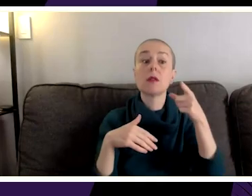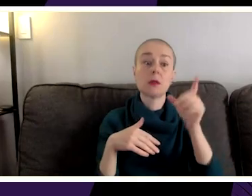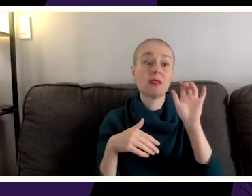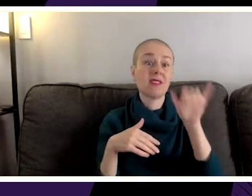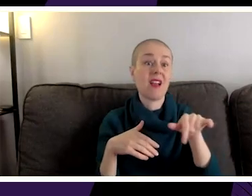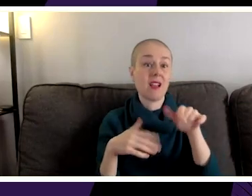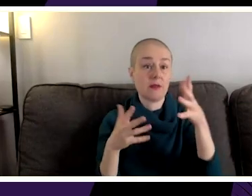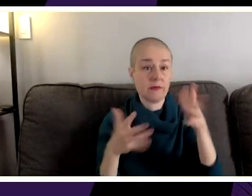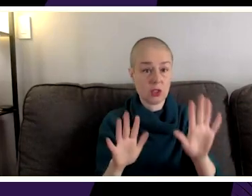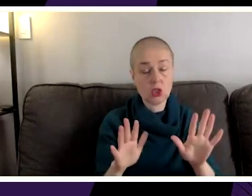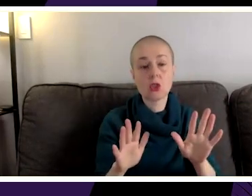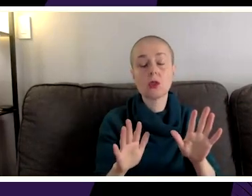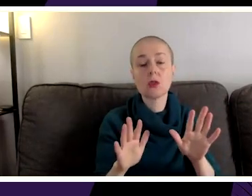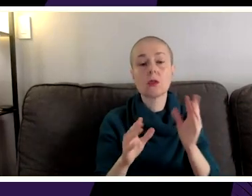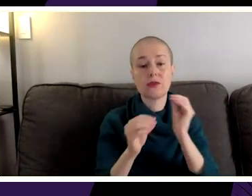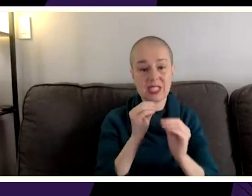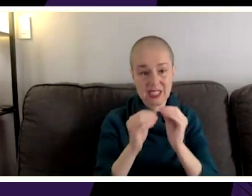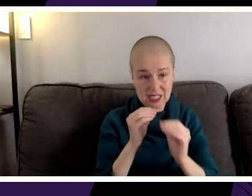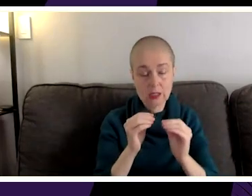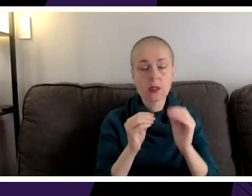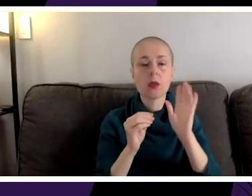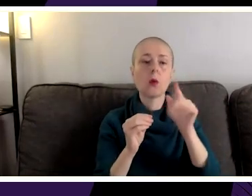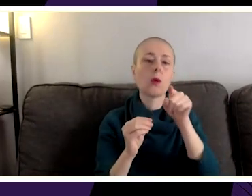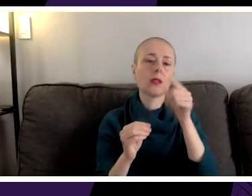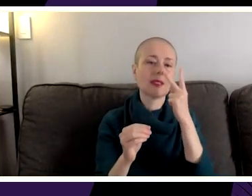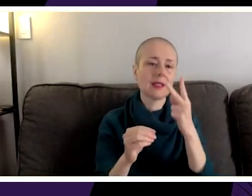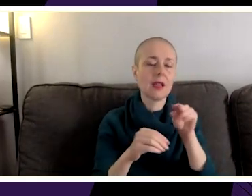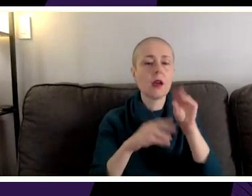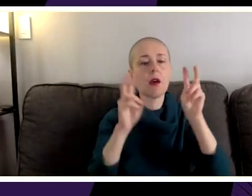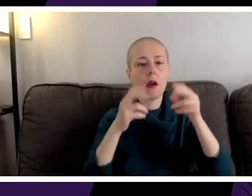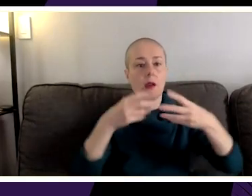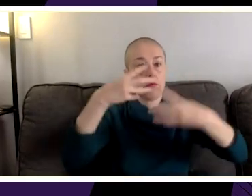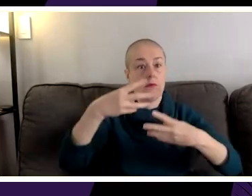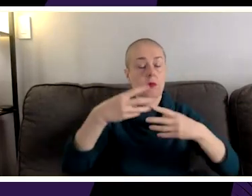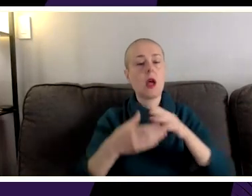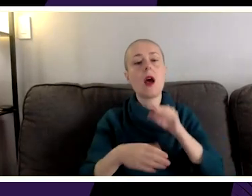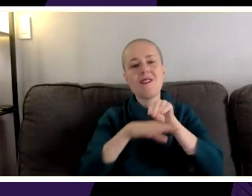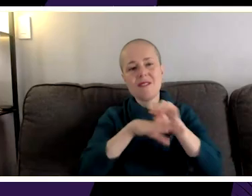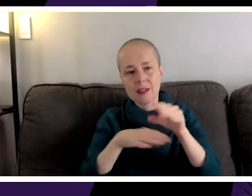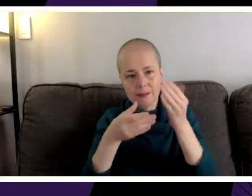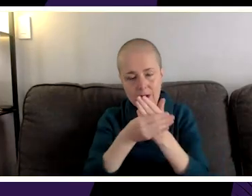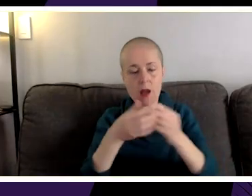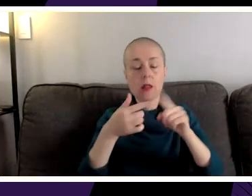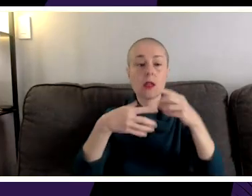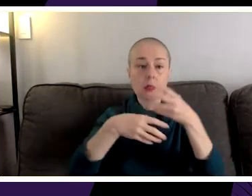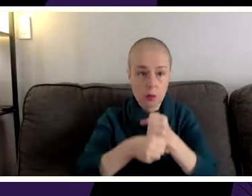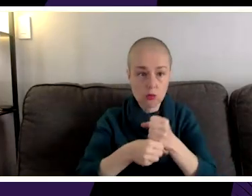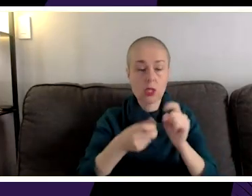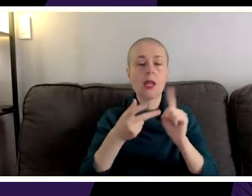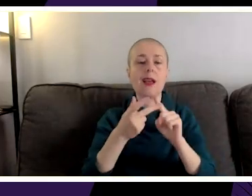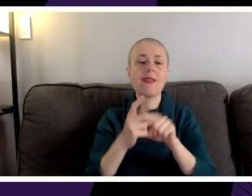after the issue gets created, it will have the affected file, it will have a summary of what got changed, it will also assign the